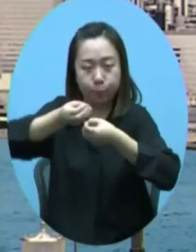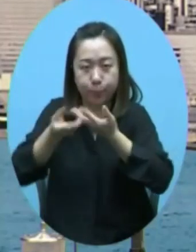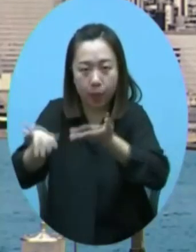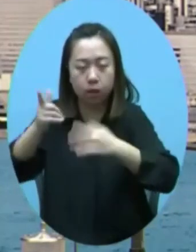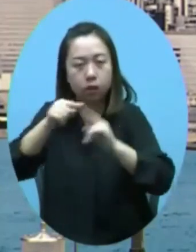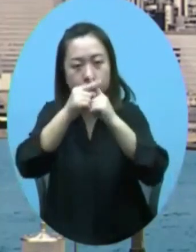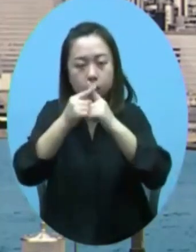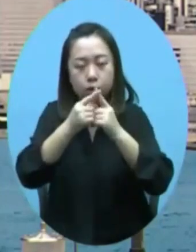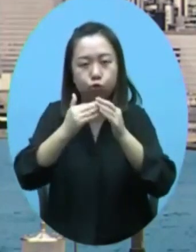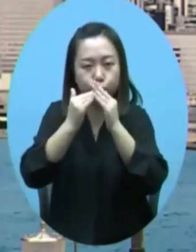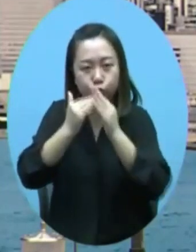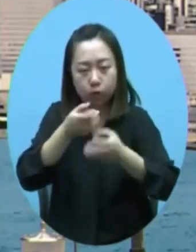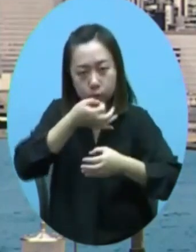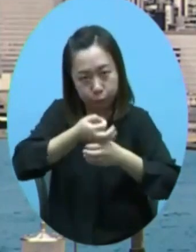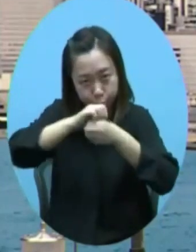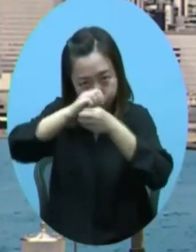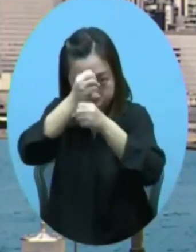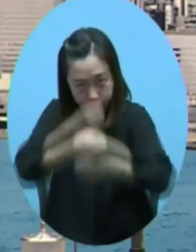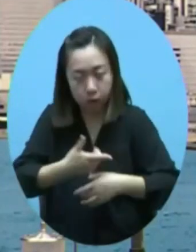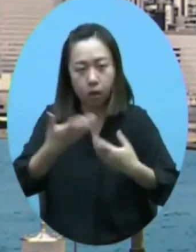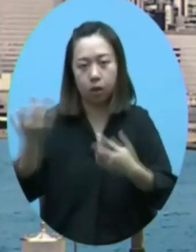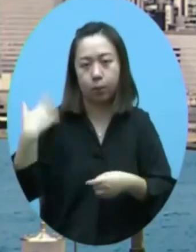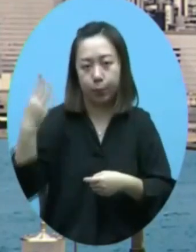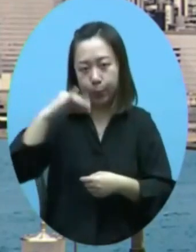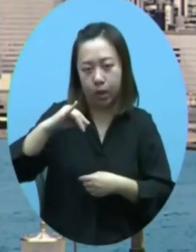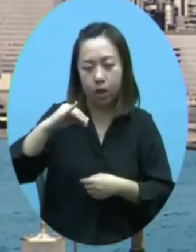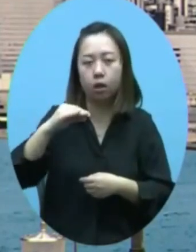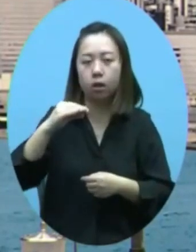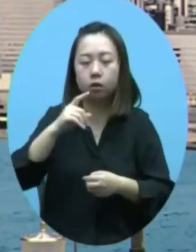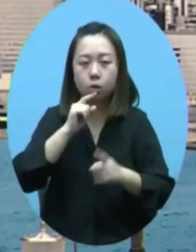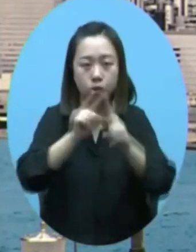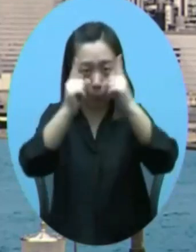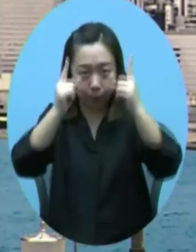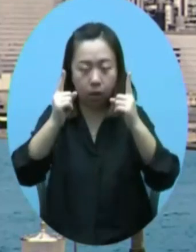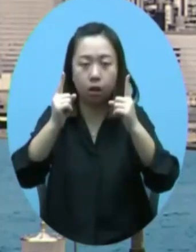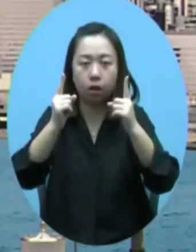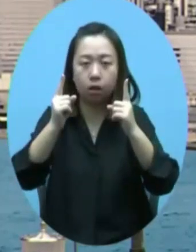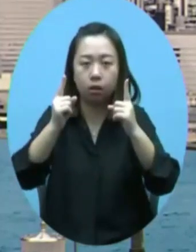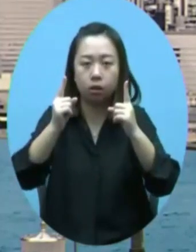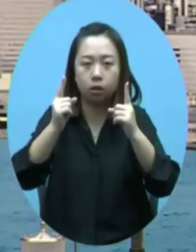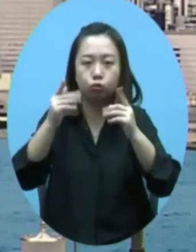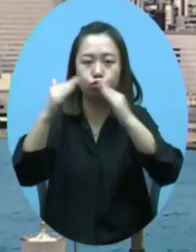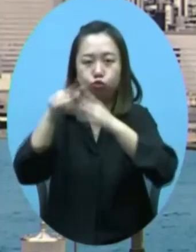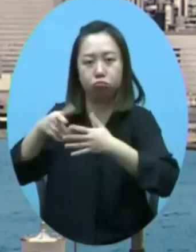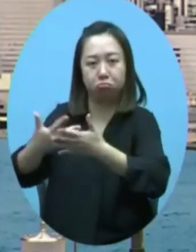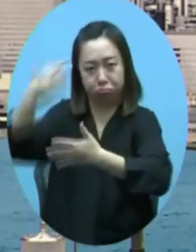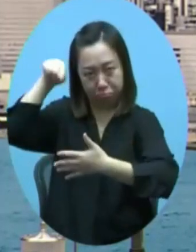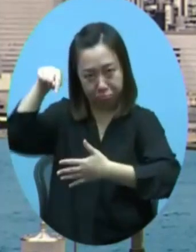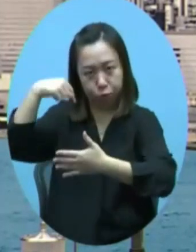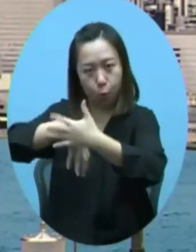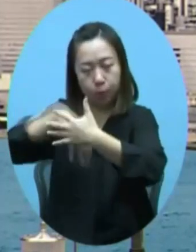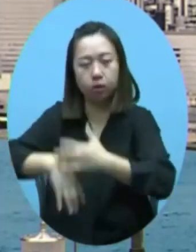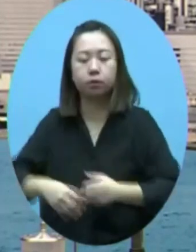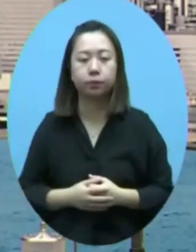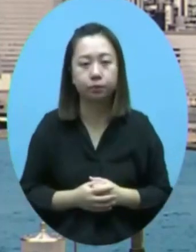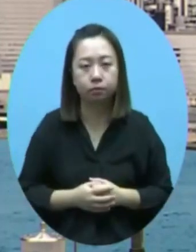death throes sample bottles to the residents. And of the bottles returned, 11 of the cases